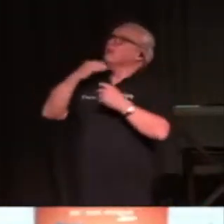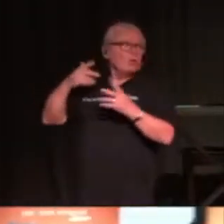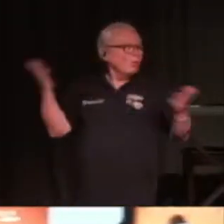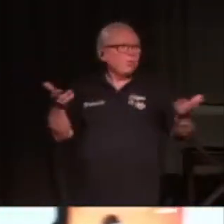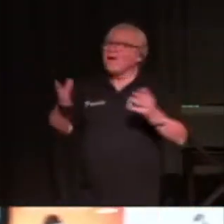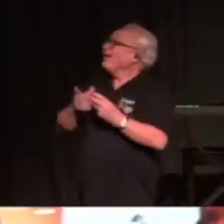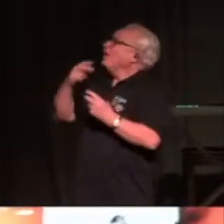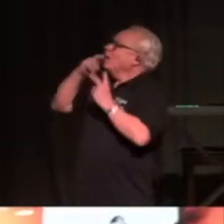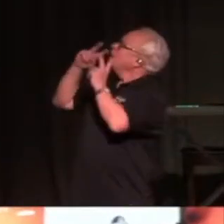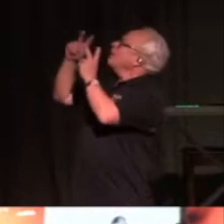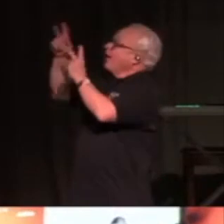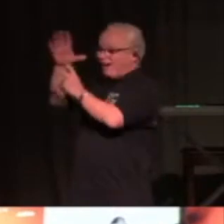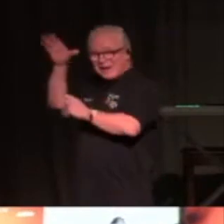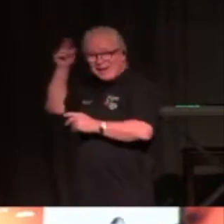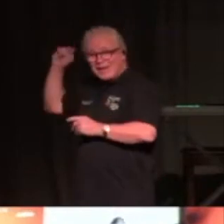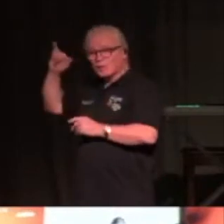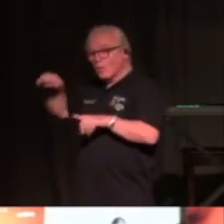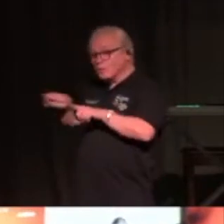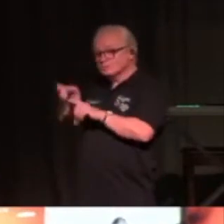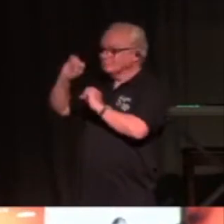happening, but I've heard his whispers.